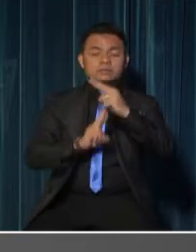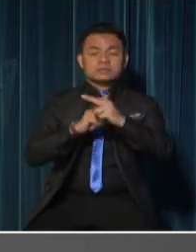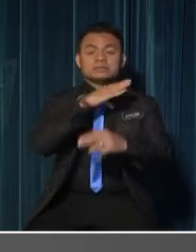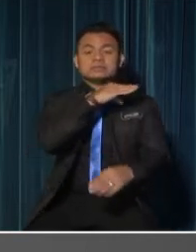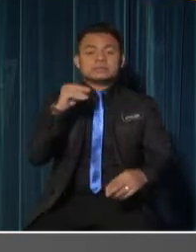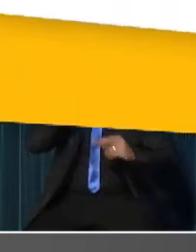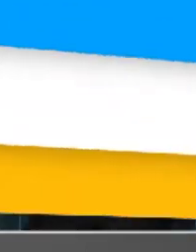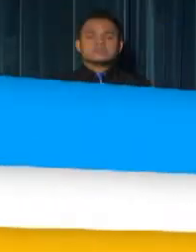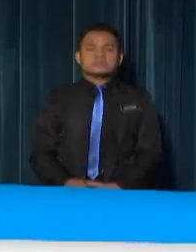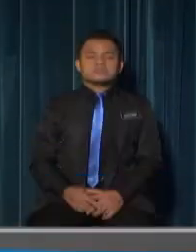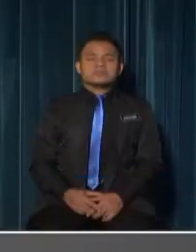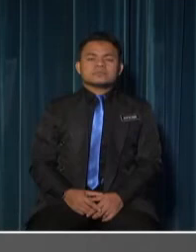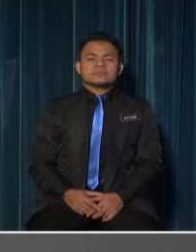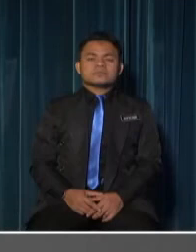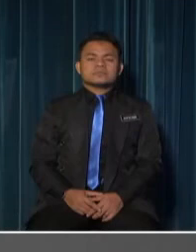Neptune.